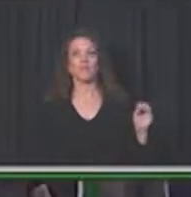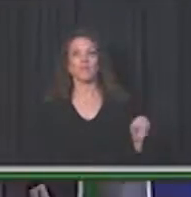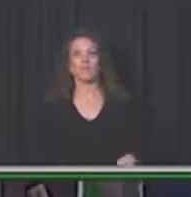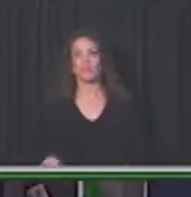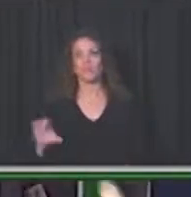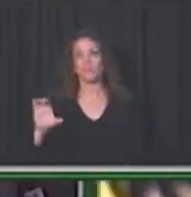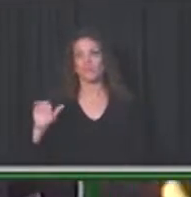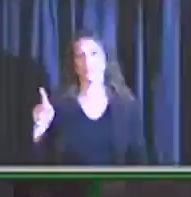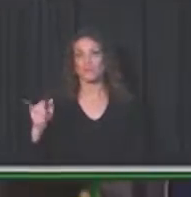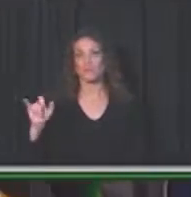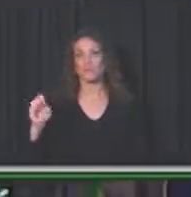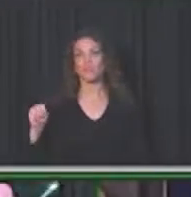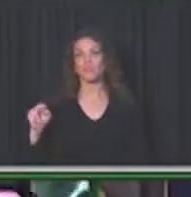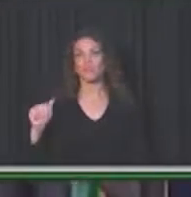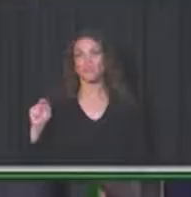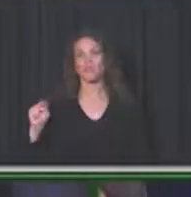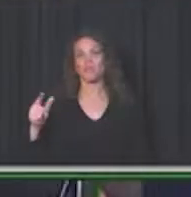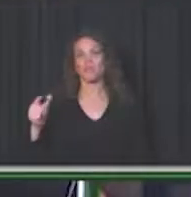Caitlin Angeloni.